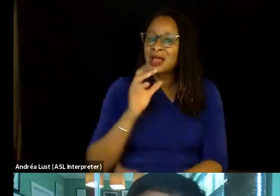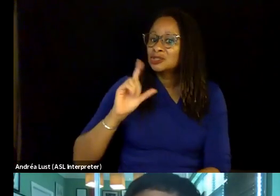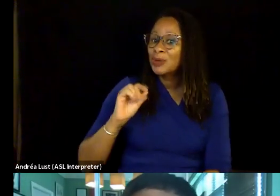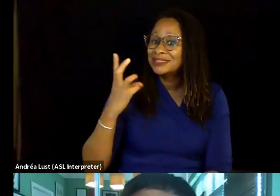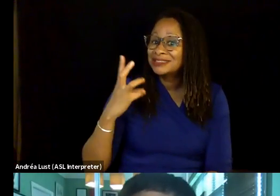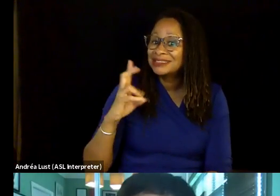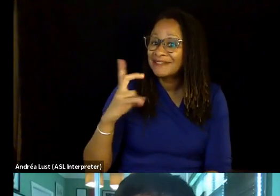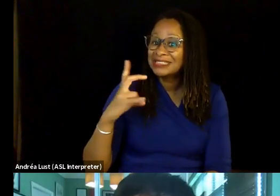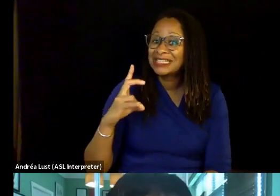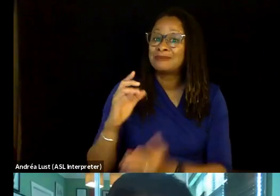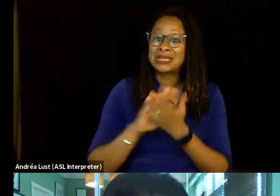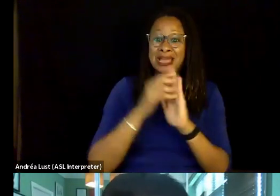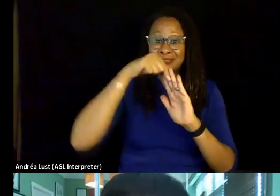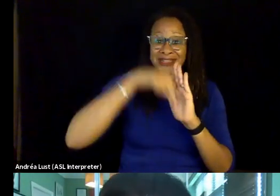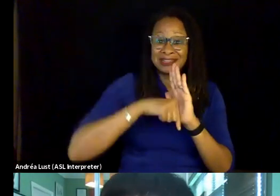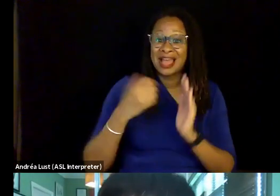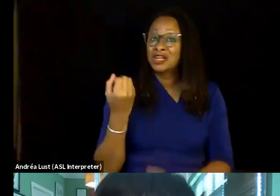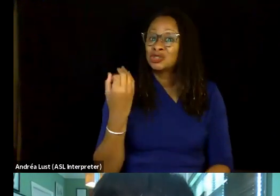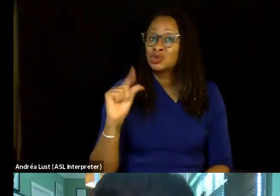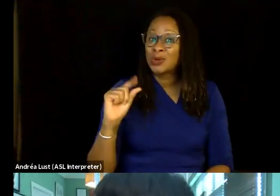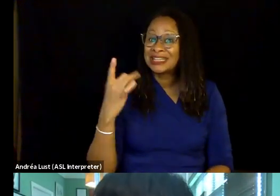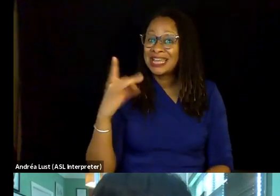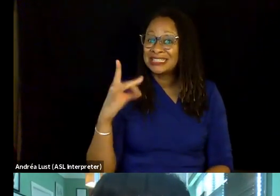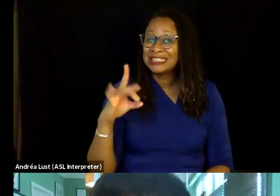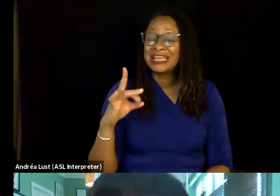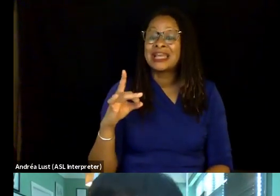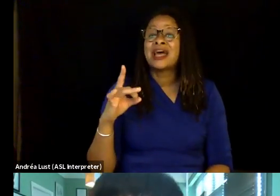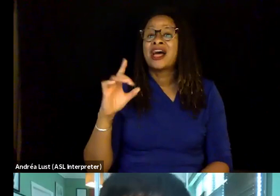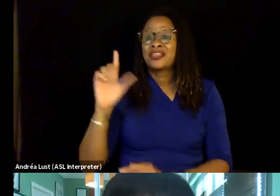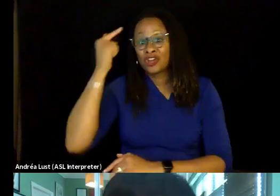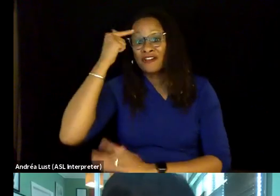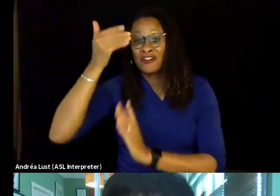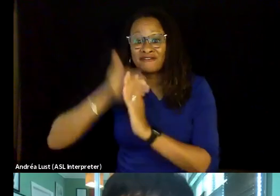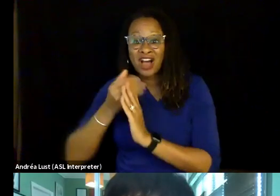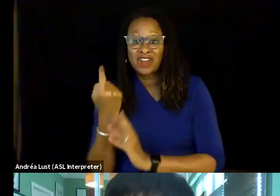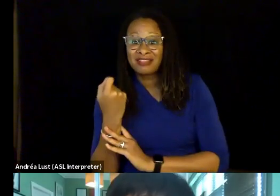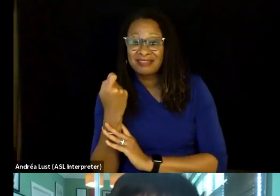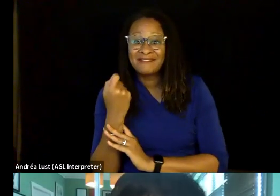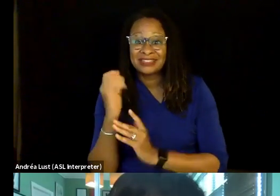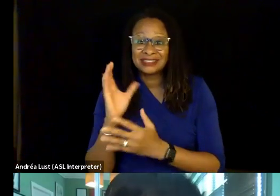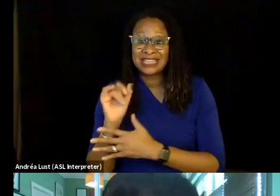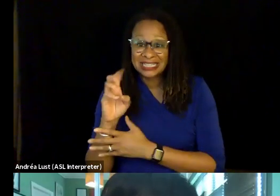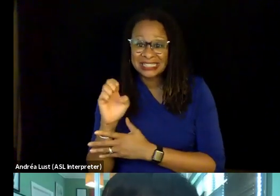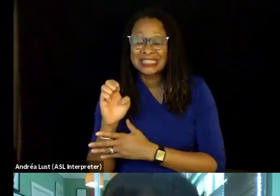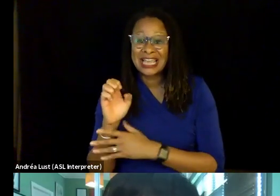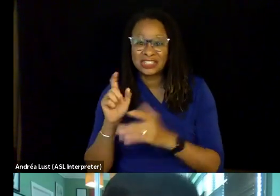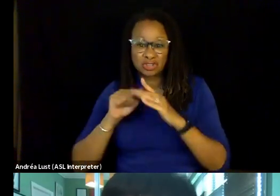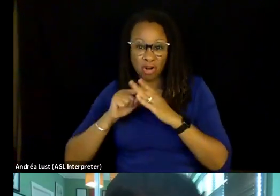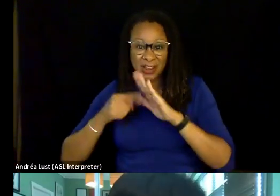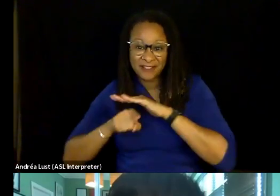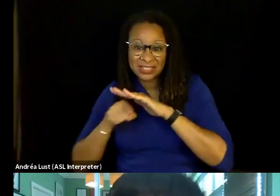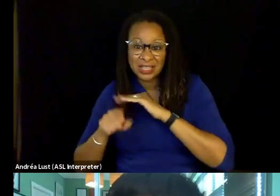it came top down. 2018, the government filed 11 cases and investigate and began more investigations. 2019,